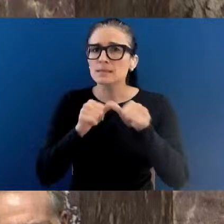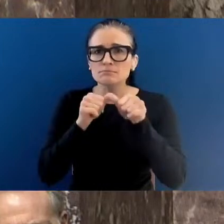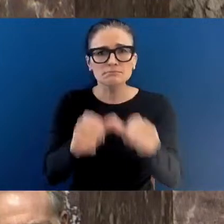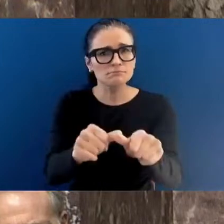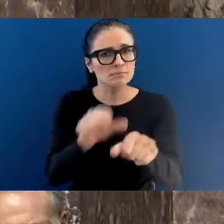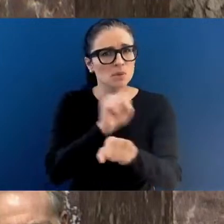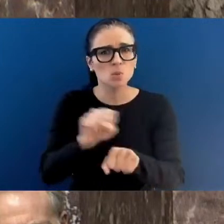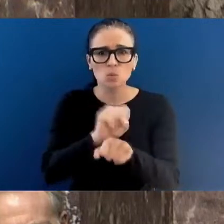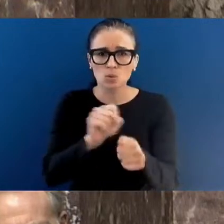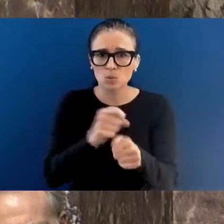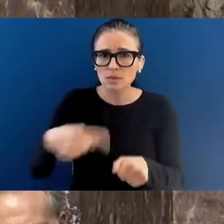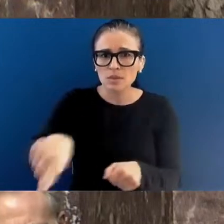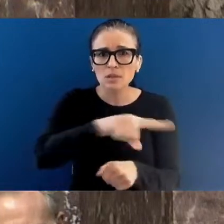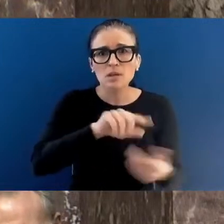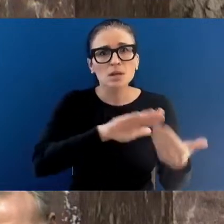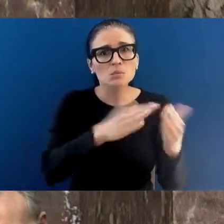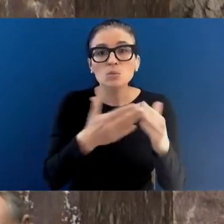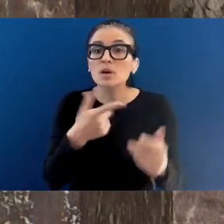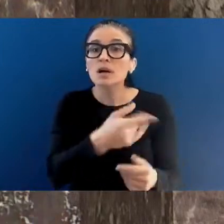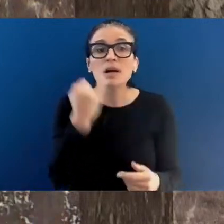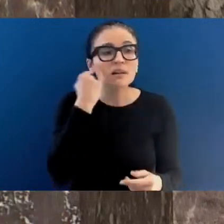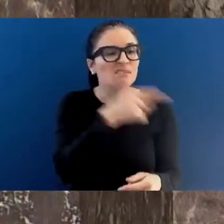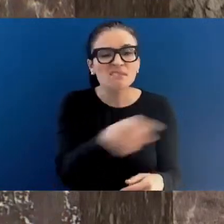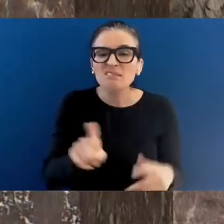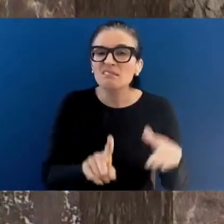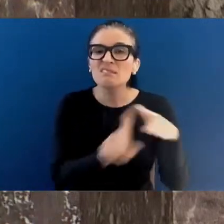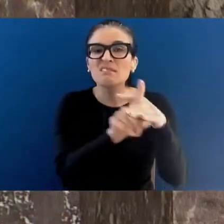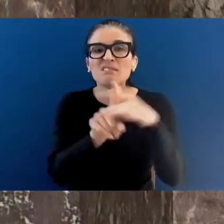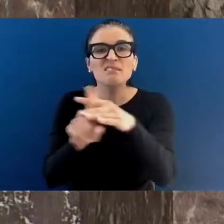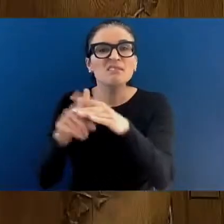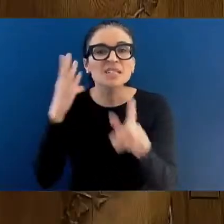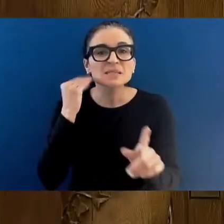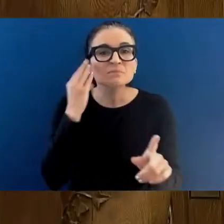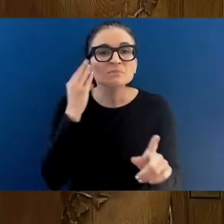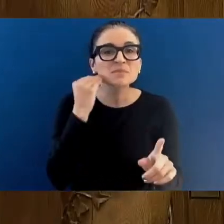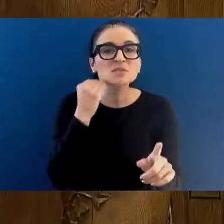so that everybody can feel safe in our communities.